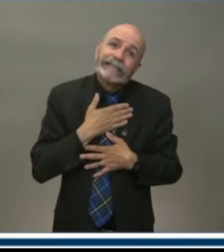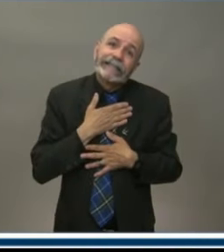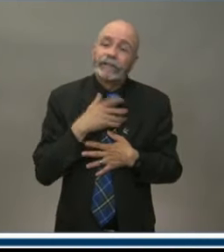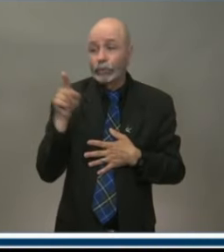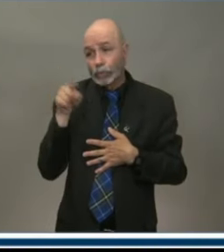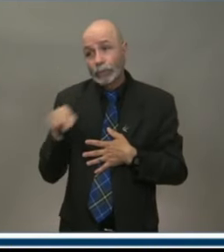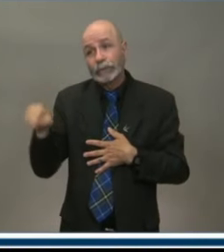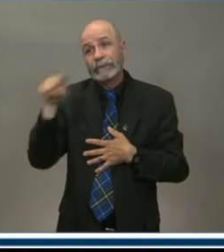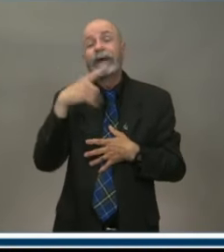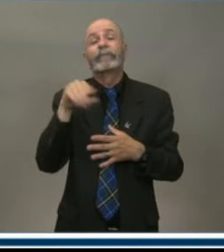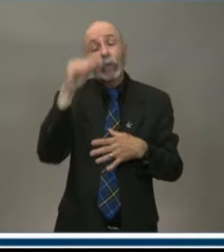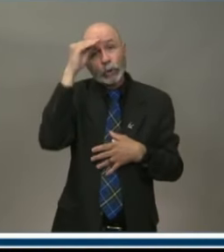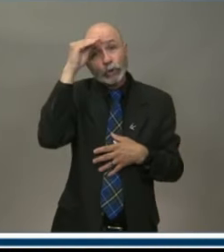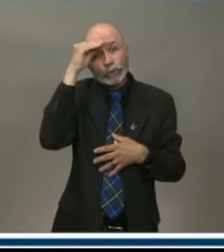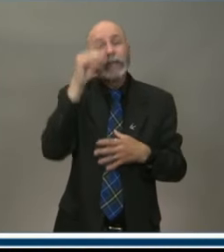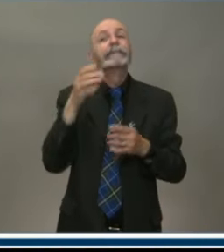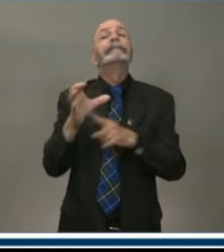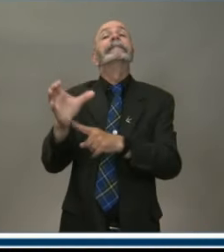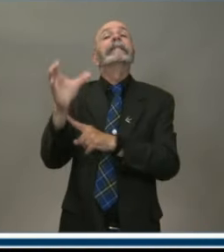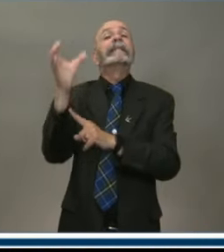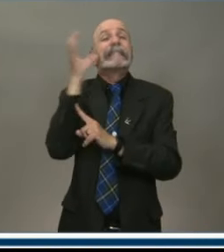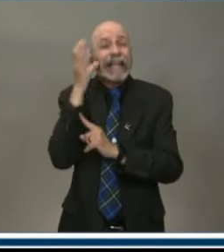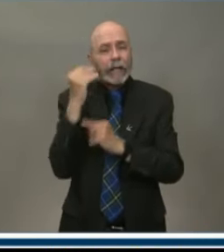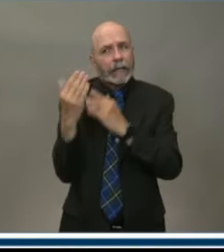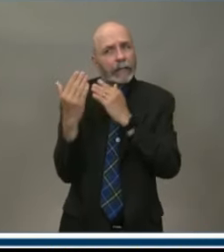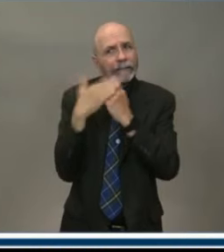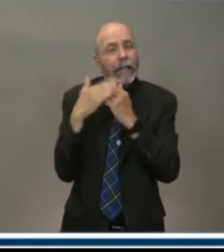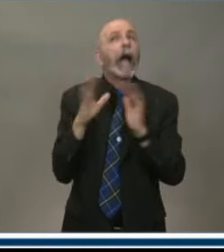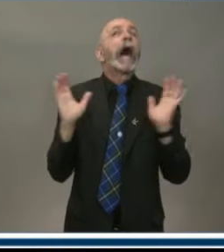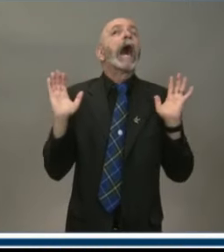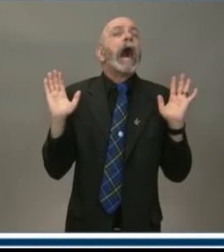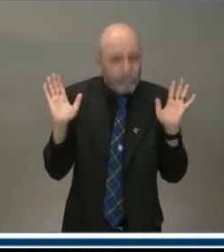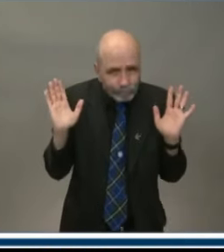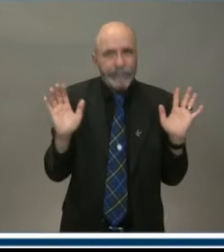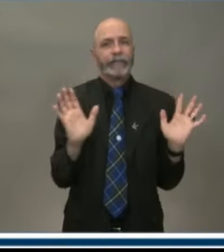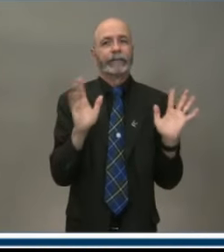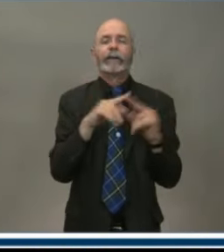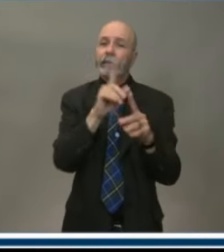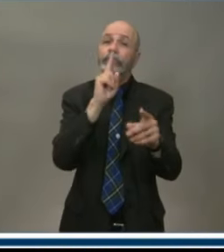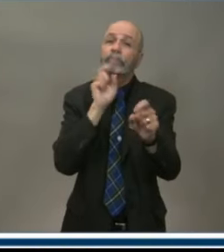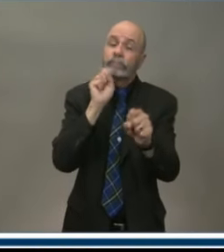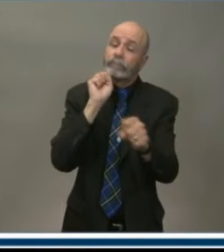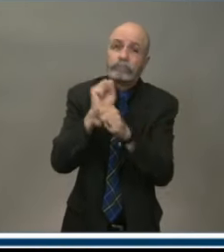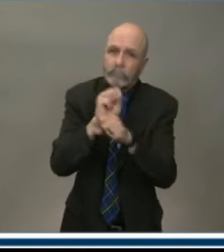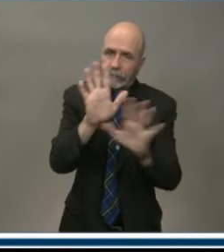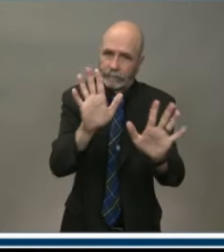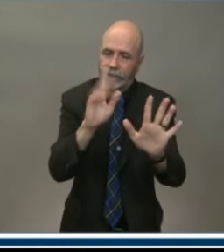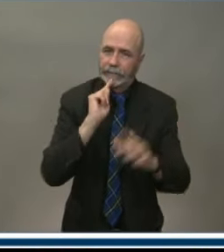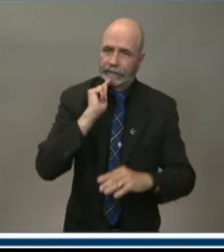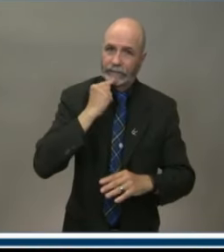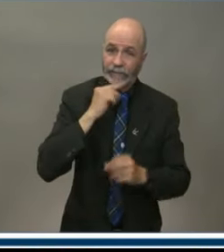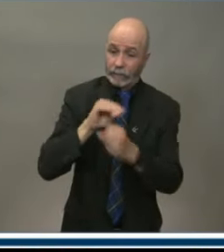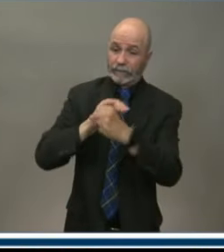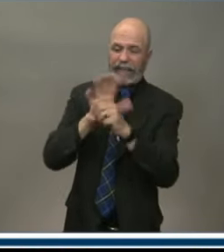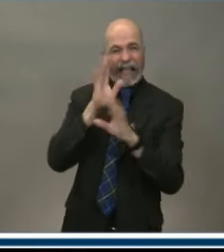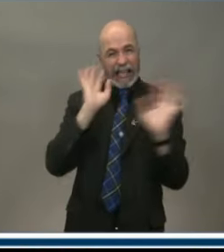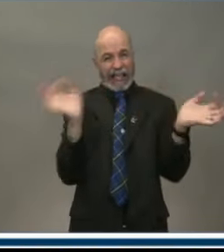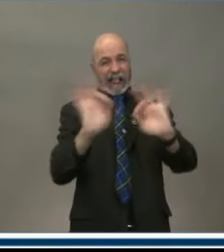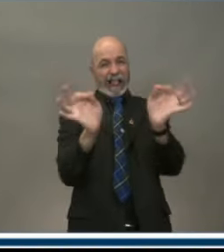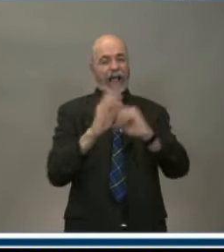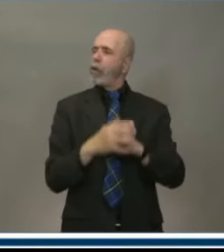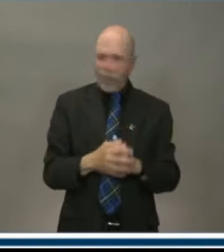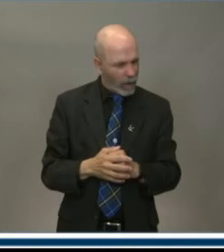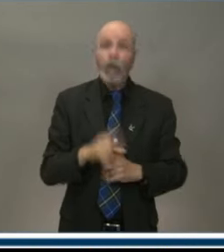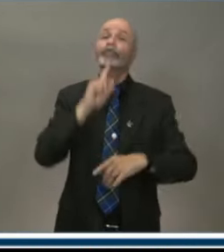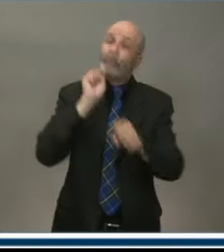take COVID-19 seriously. Know that the potential for your community is there, and we need to all stick together